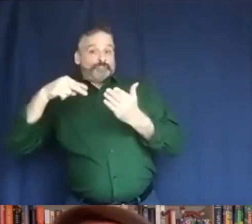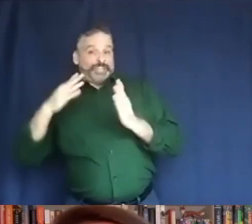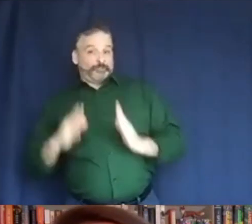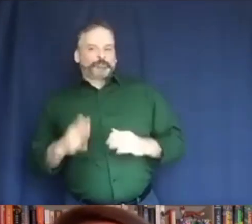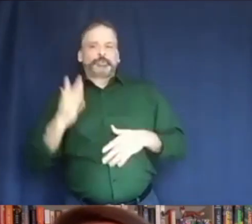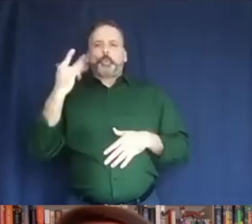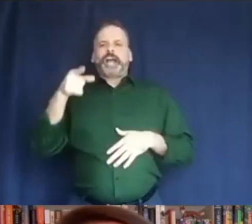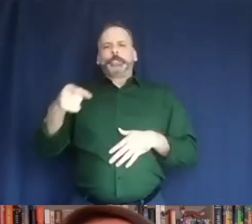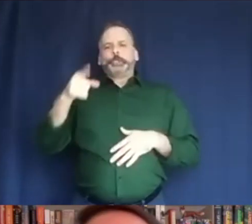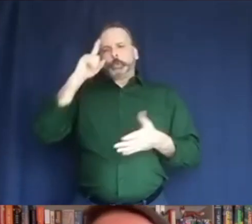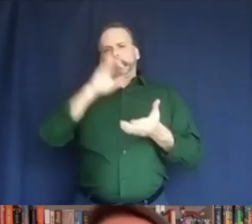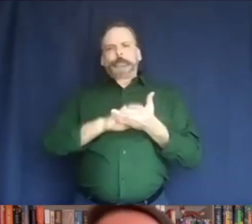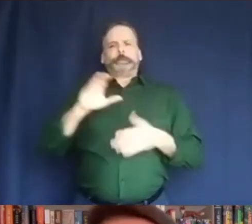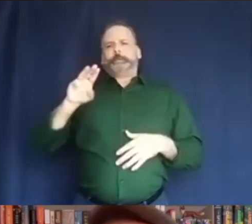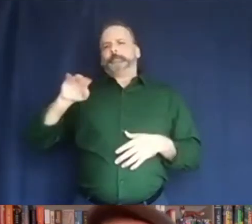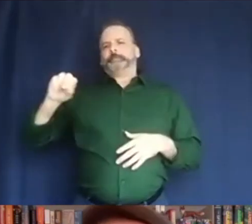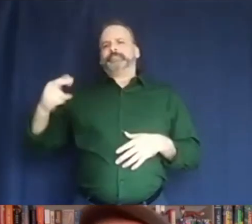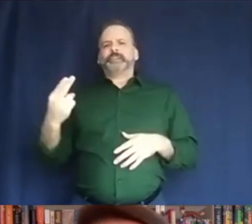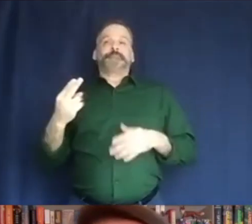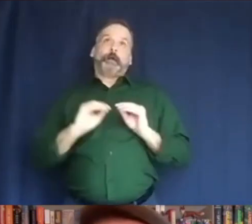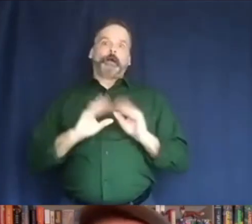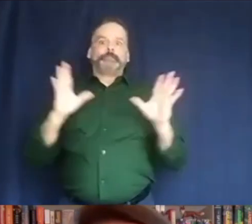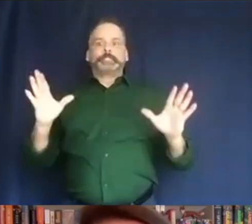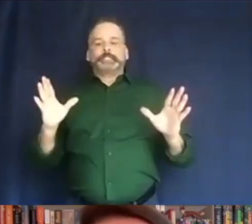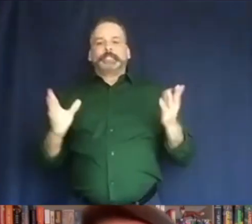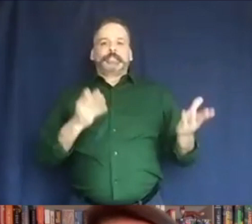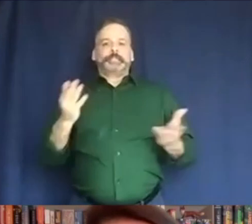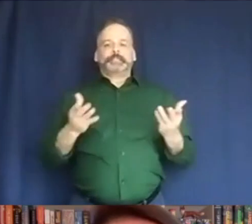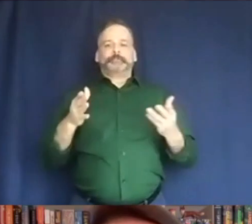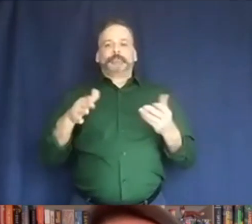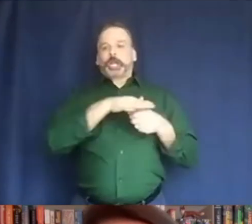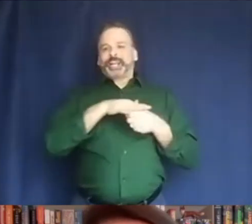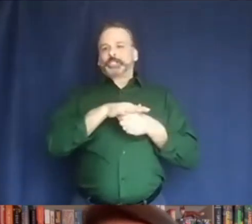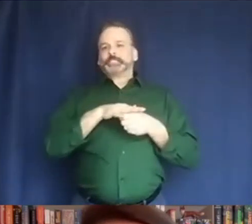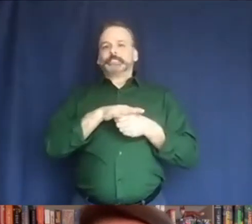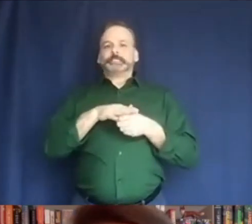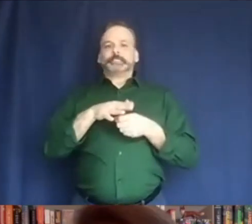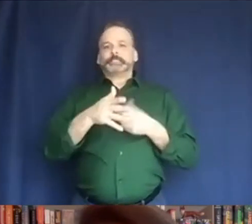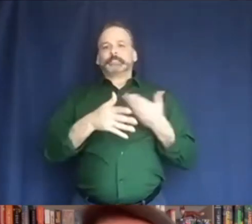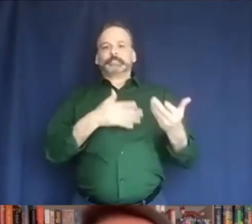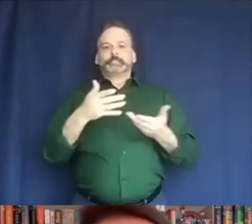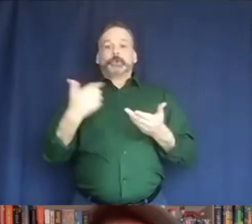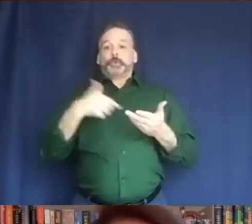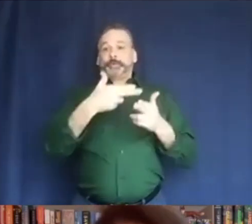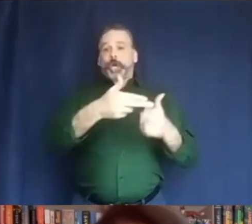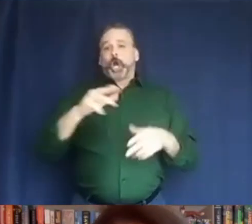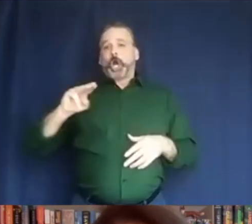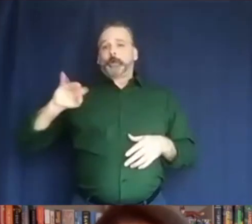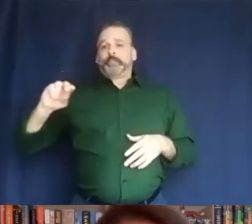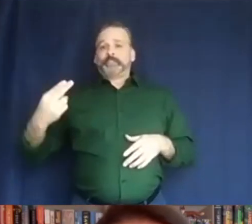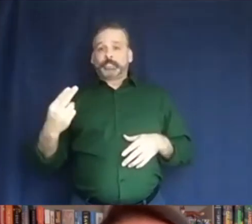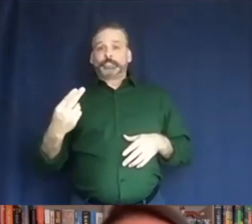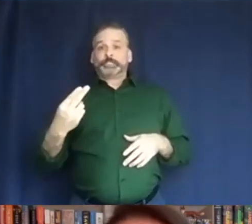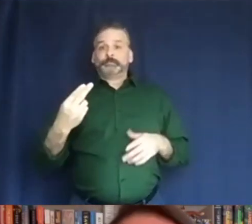that mythology, you know, obviously there are areas where what one would call mythology is the basis for an